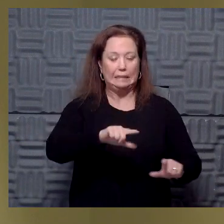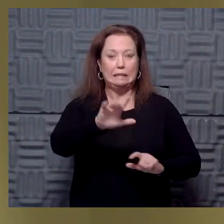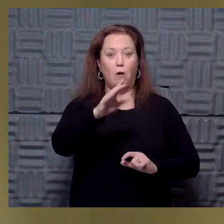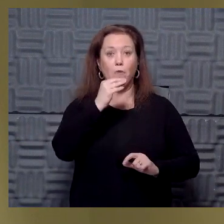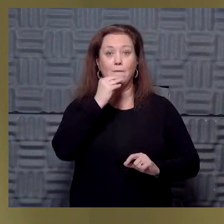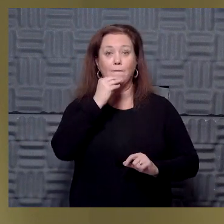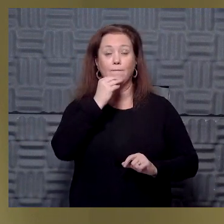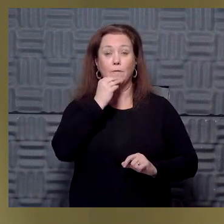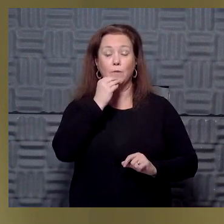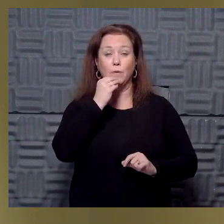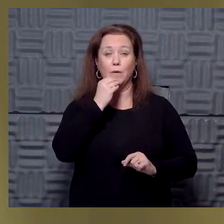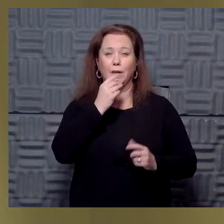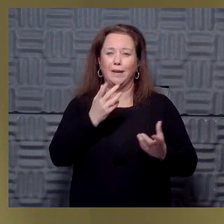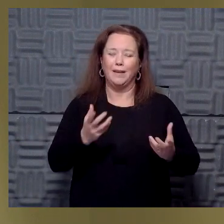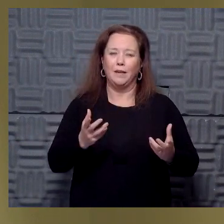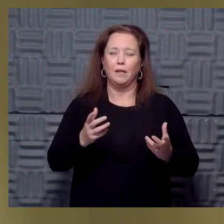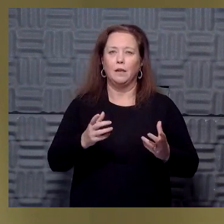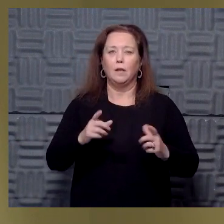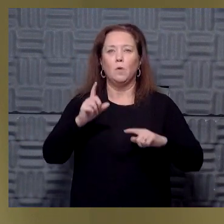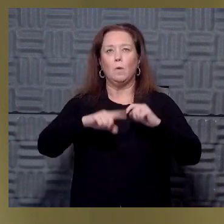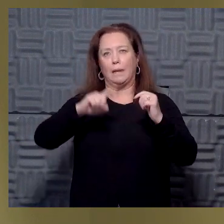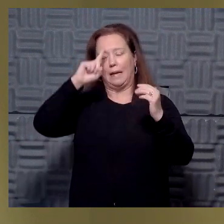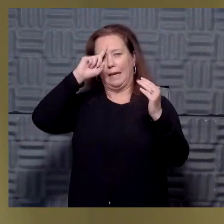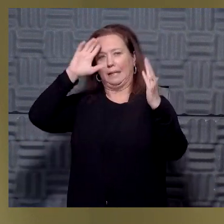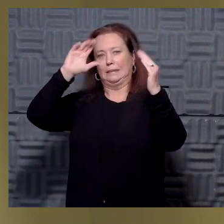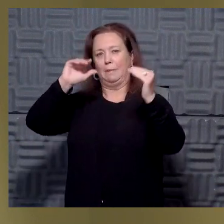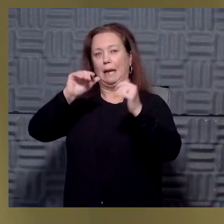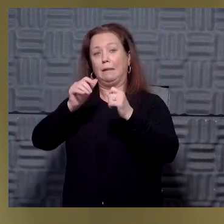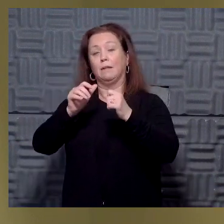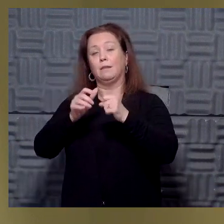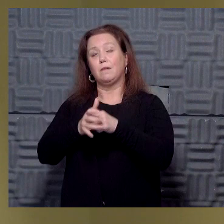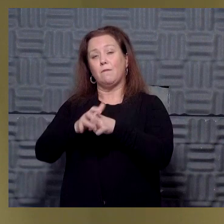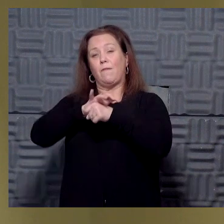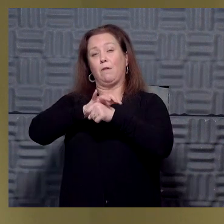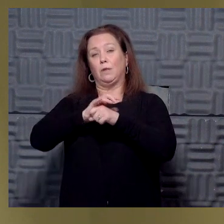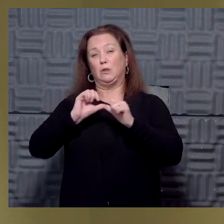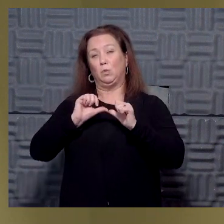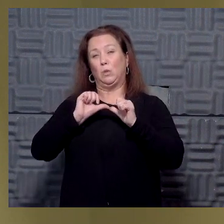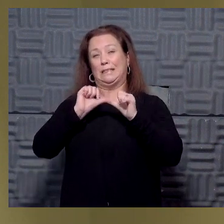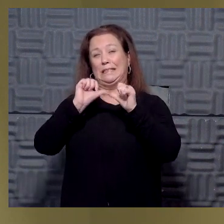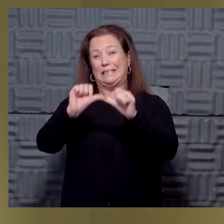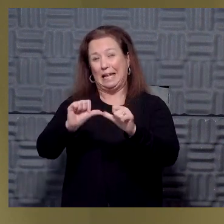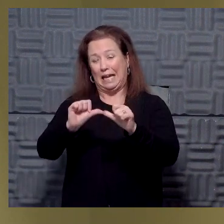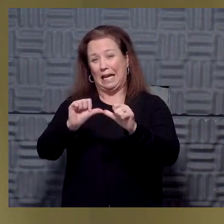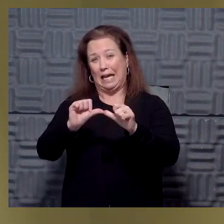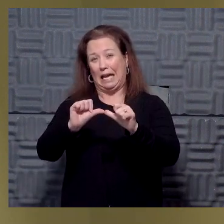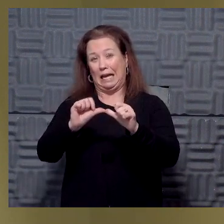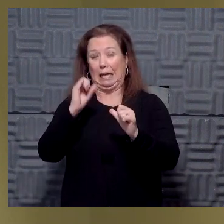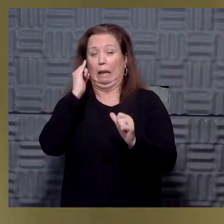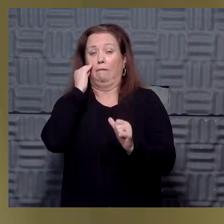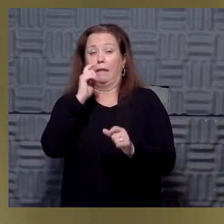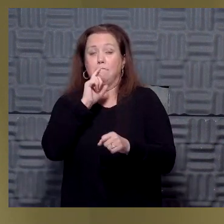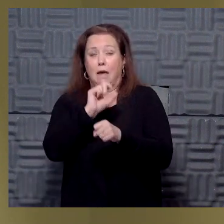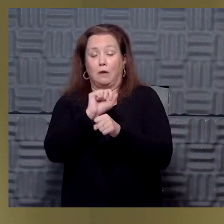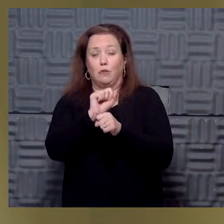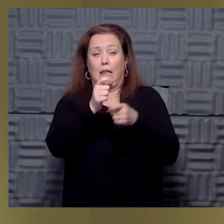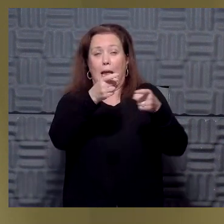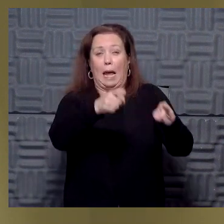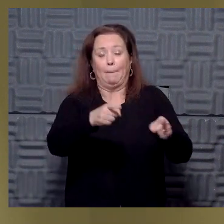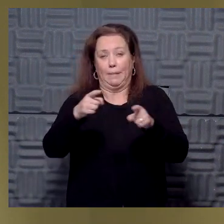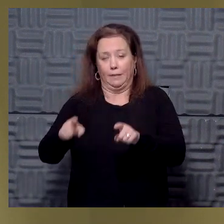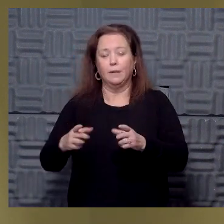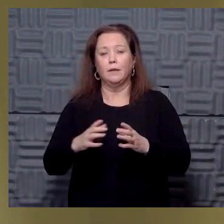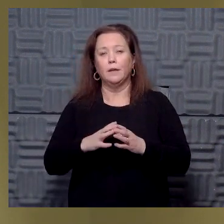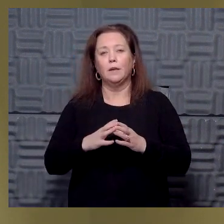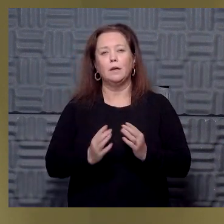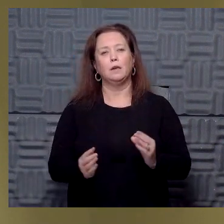We don't think and really expect that the virus would survive very long if that particular scenario occurred. Certainly there's